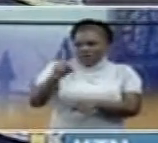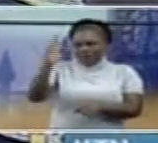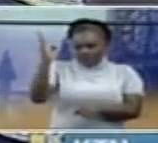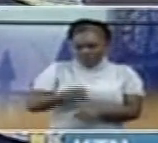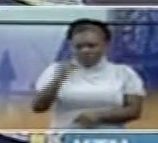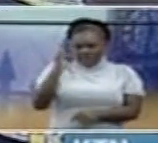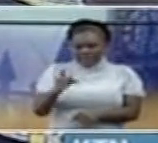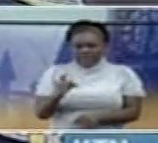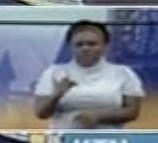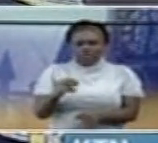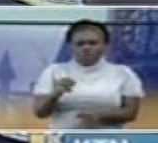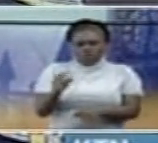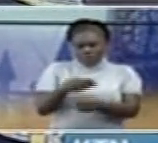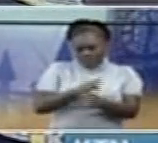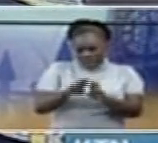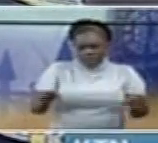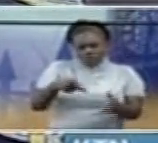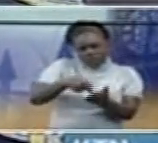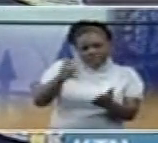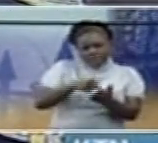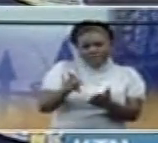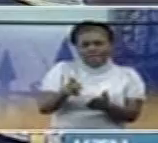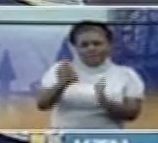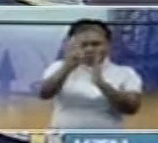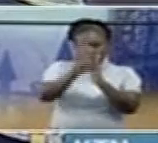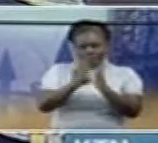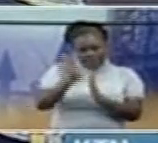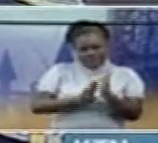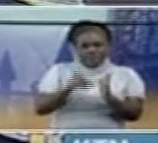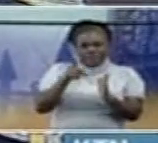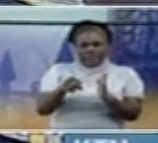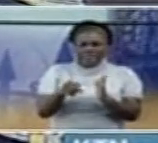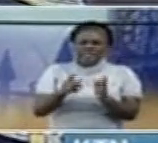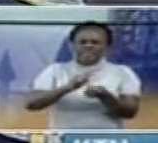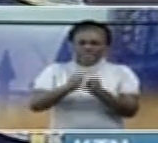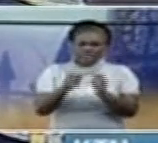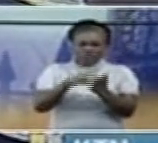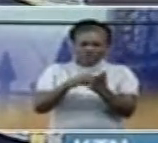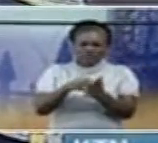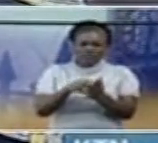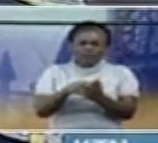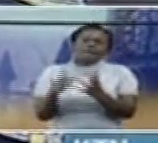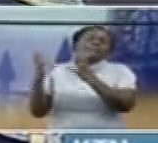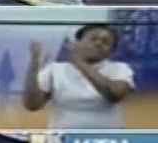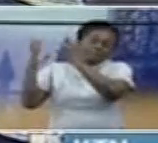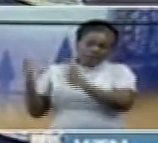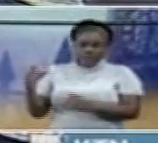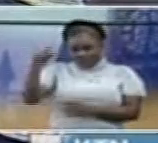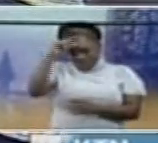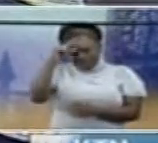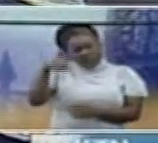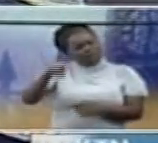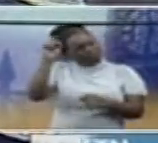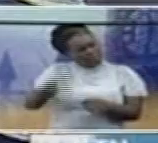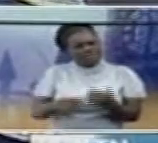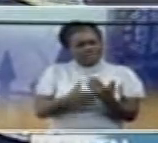annual income on paying bills. It's going to take a while to recover from that. and the burden on the government. They really have to take care of